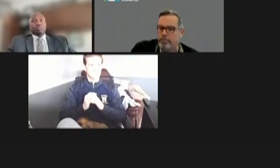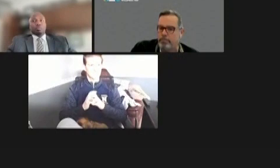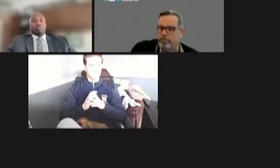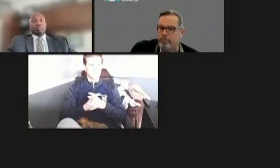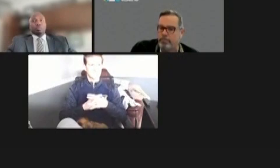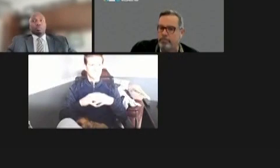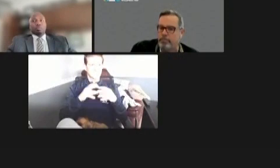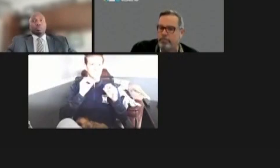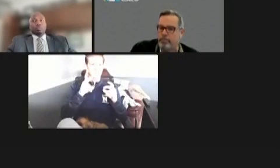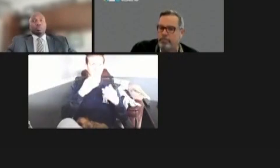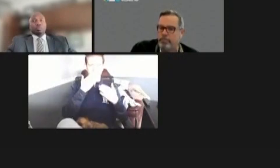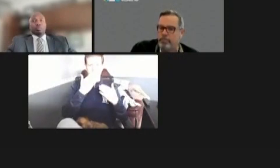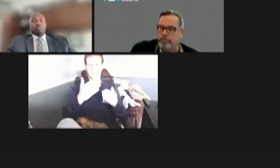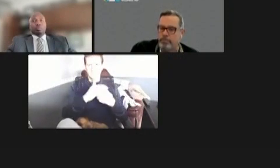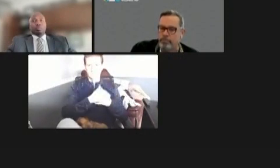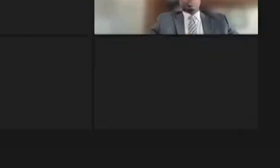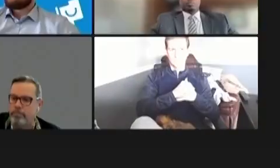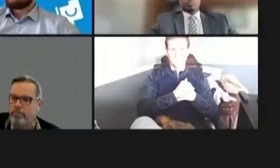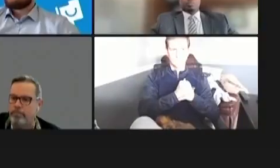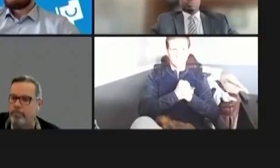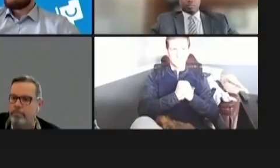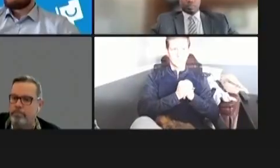Okay, thank you very much.